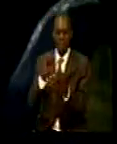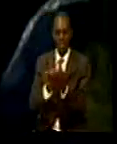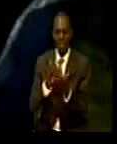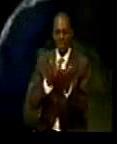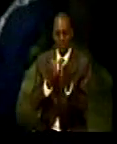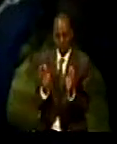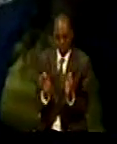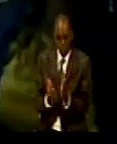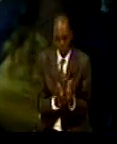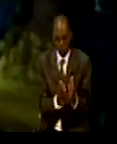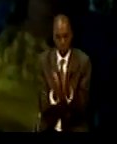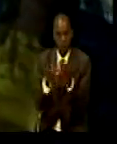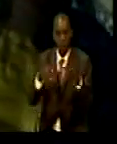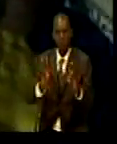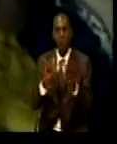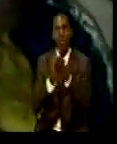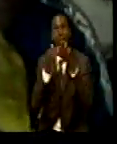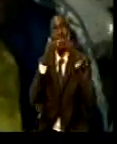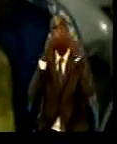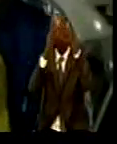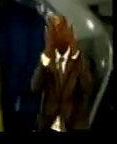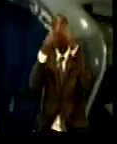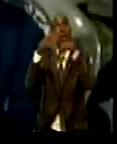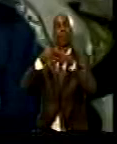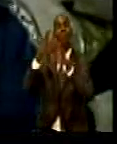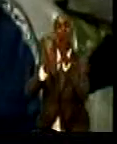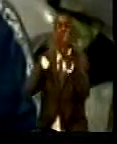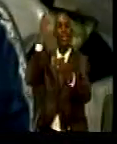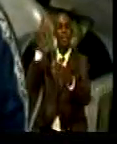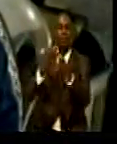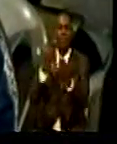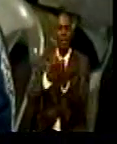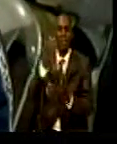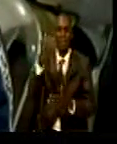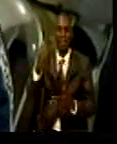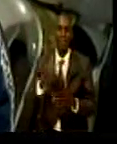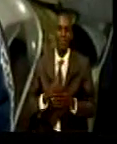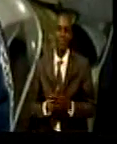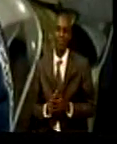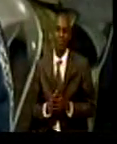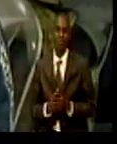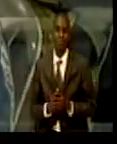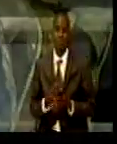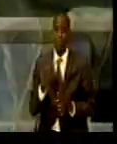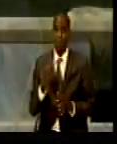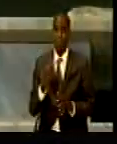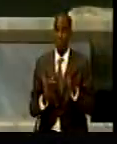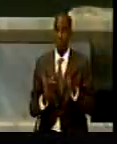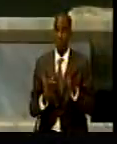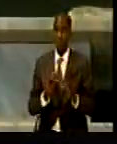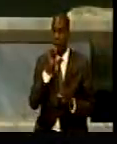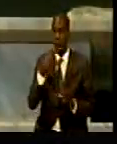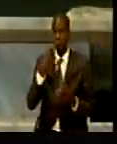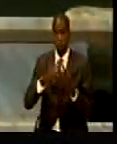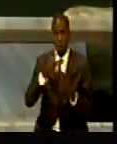to heaven in Jesus' name. If I'm talking about you, where are you? Can you